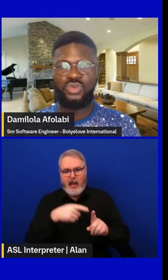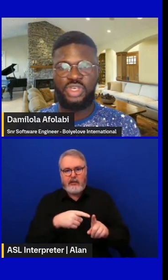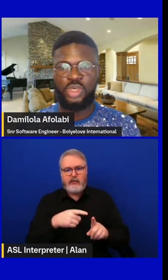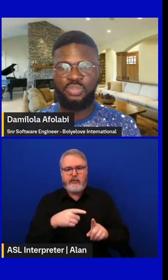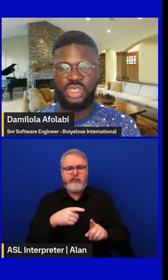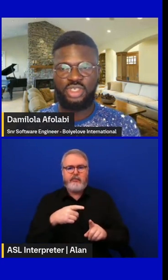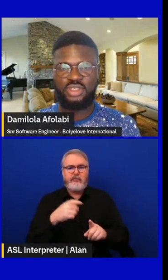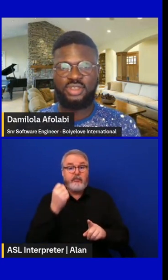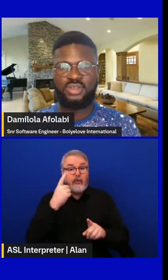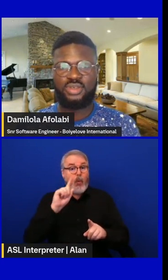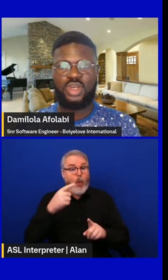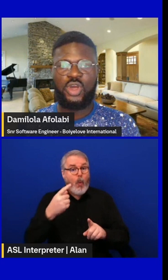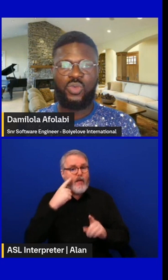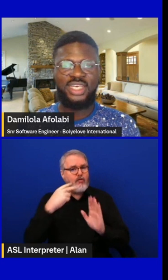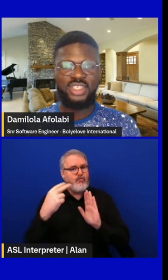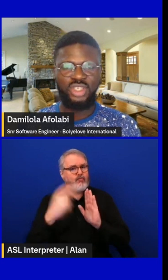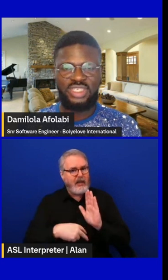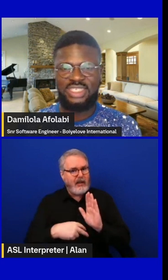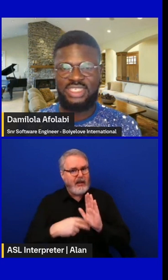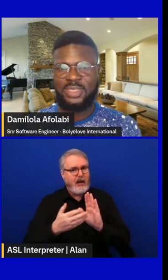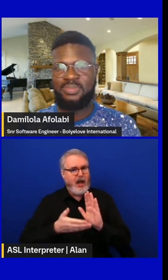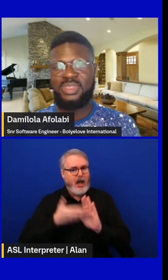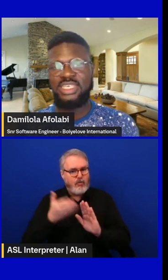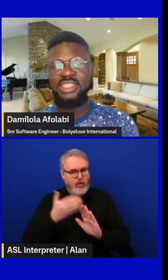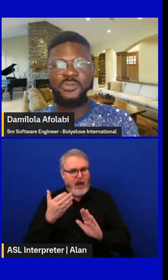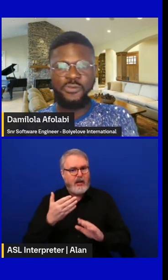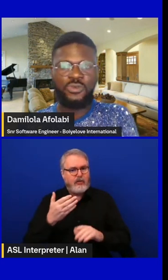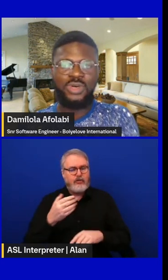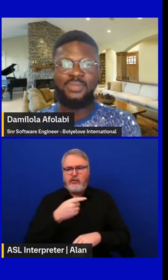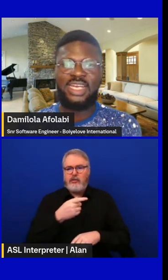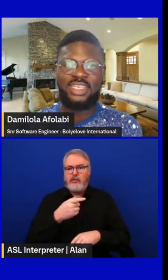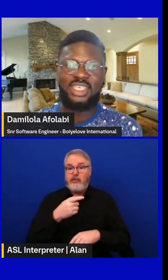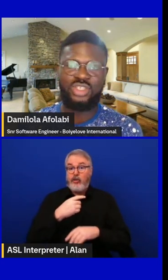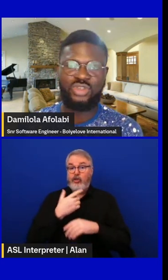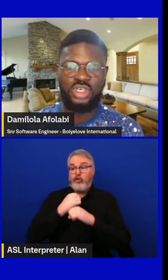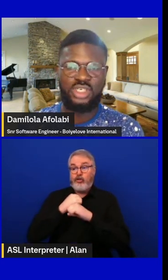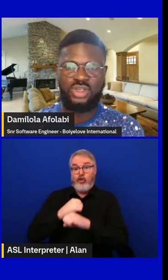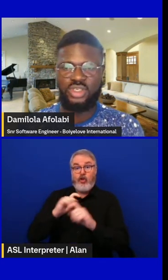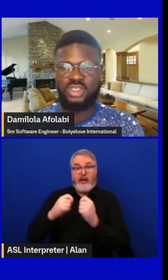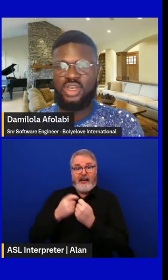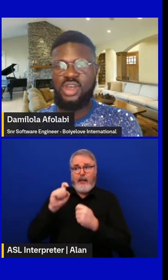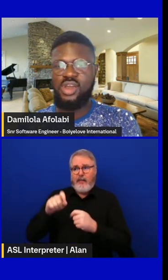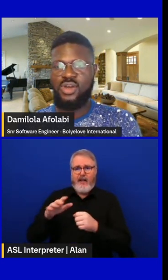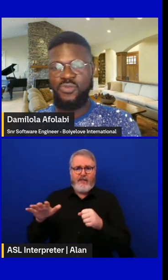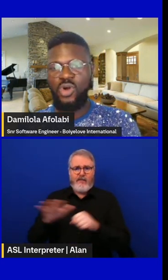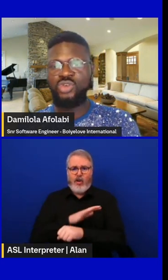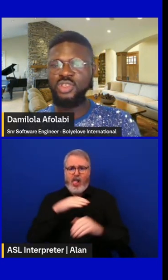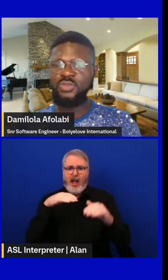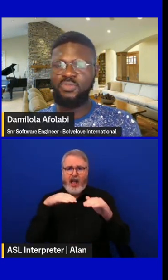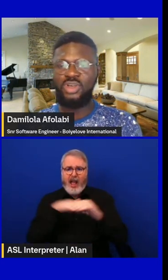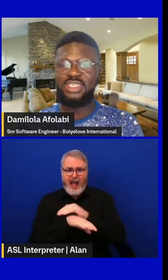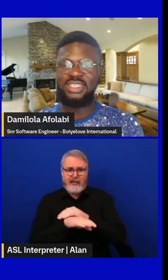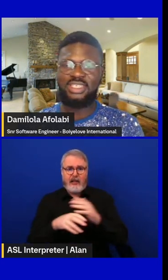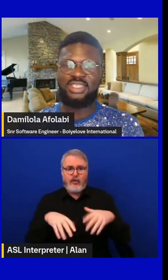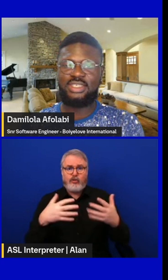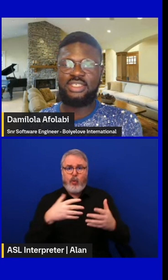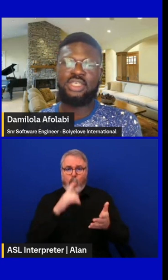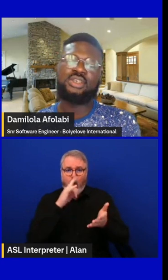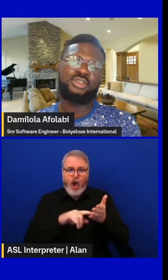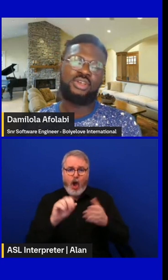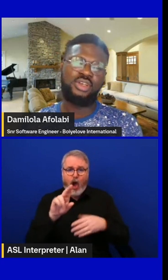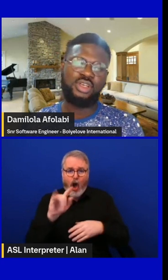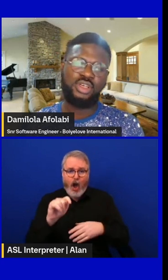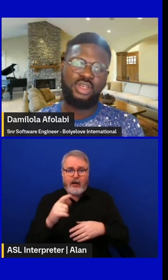for read operations. While the security team needs full admin access to audit logs, Vault